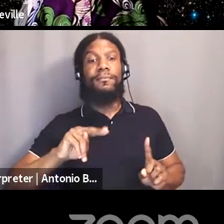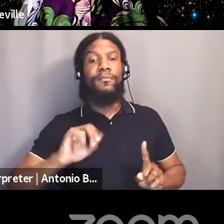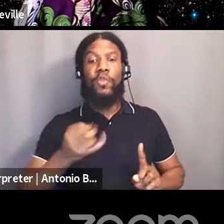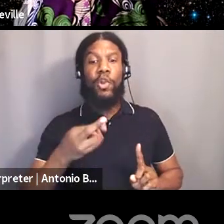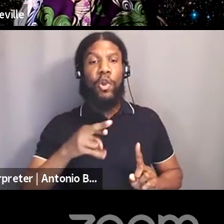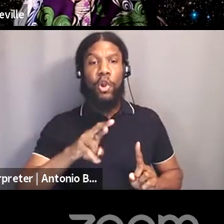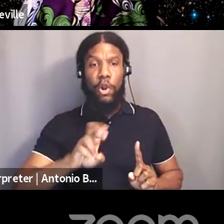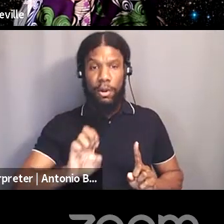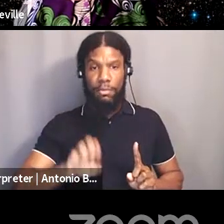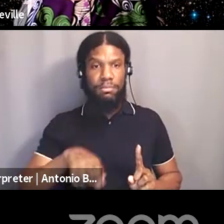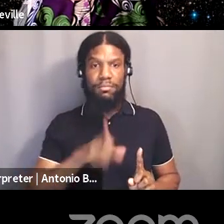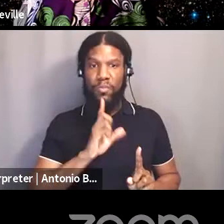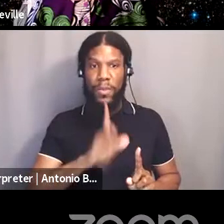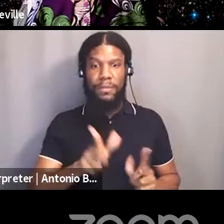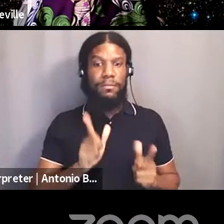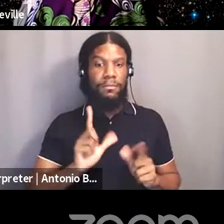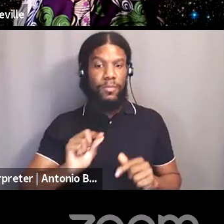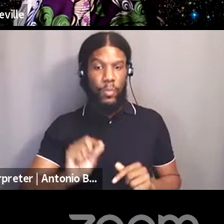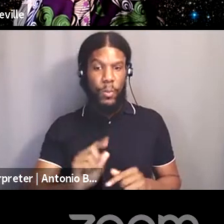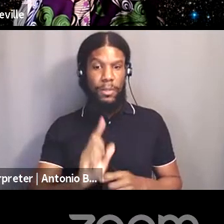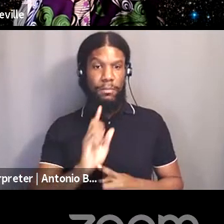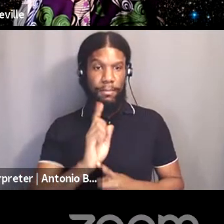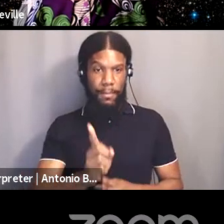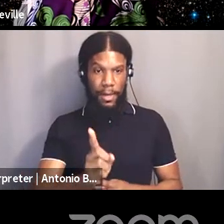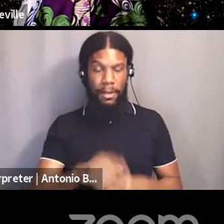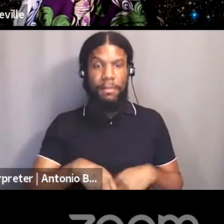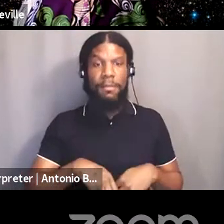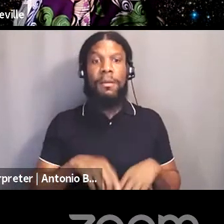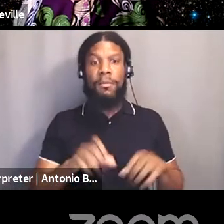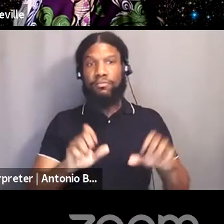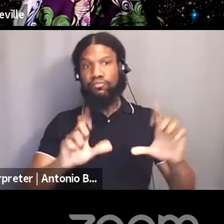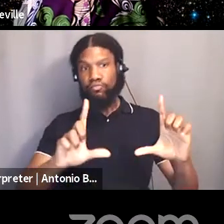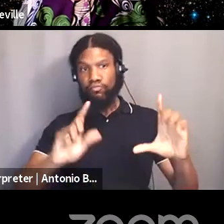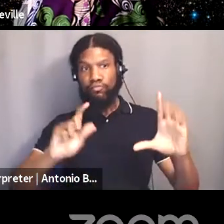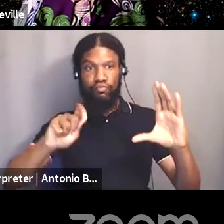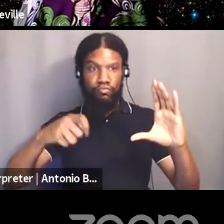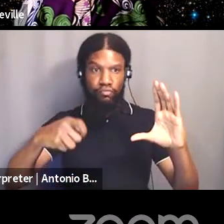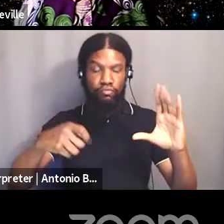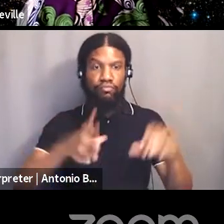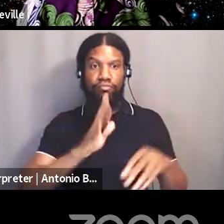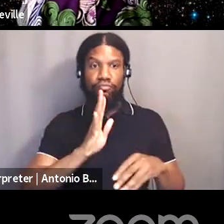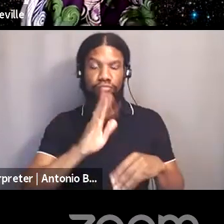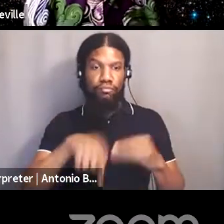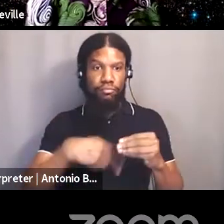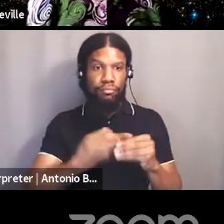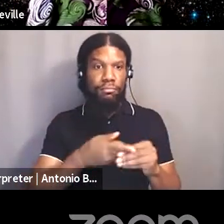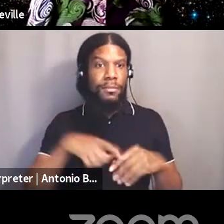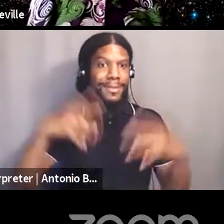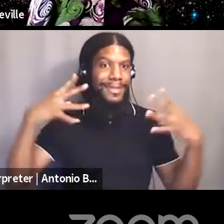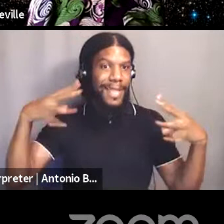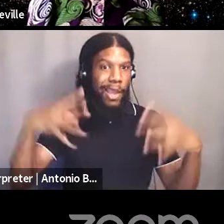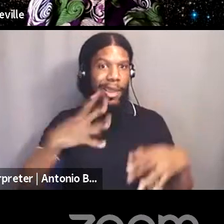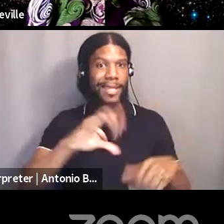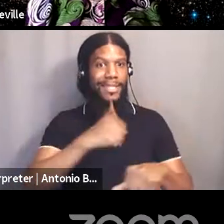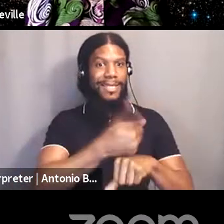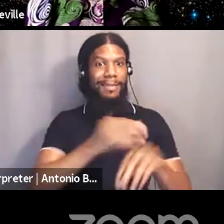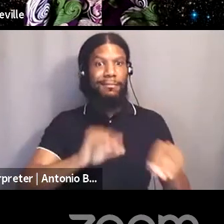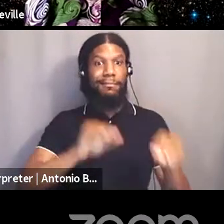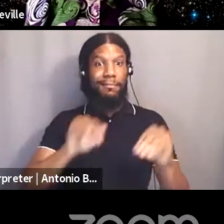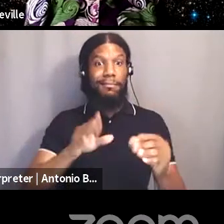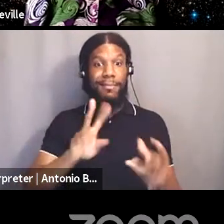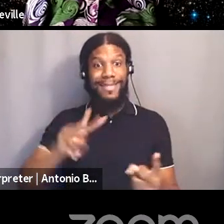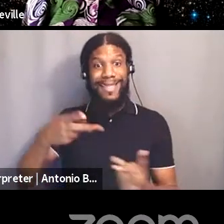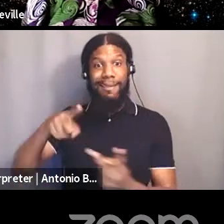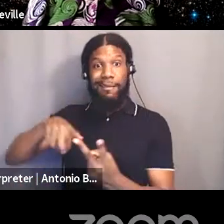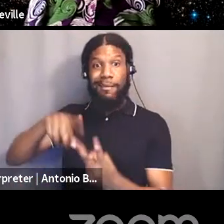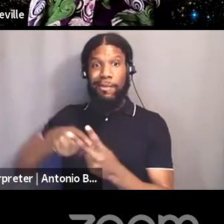20-minute video and sound installation. And the other one is Performing Witness, which is